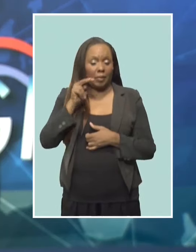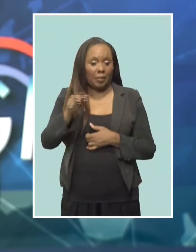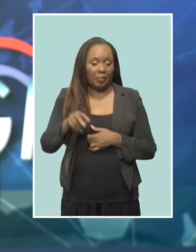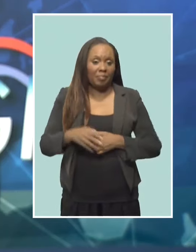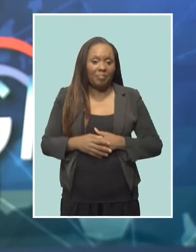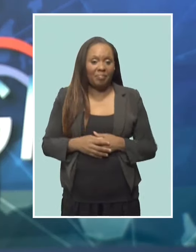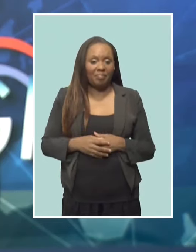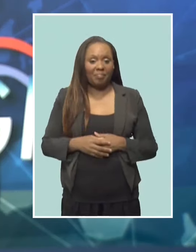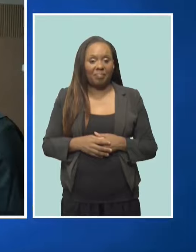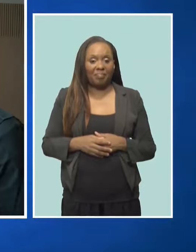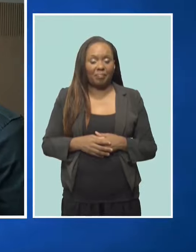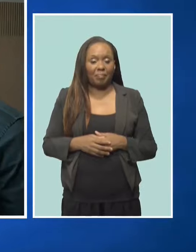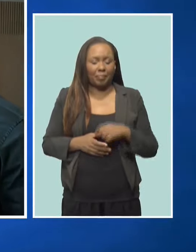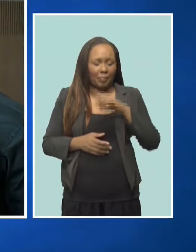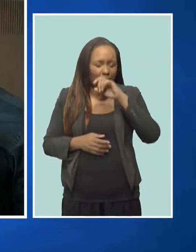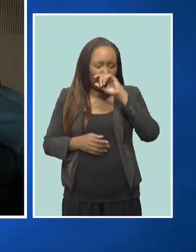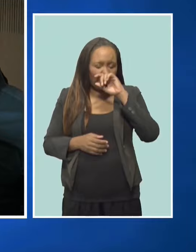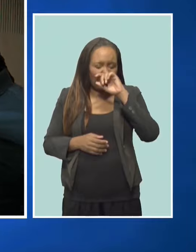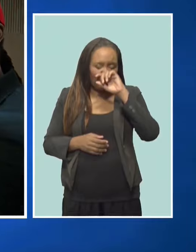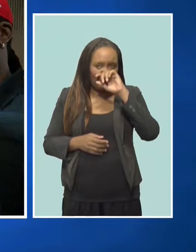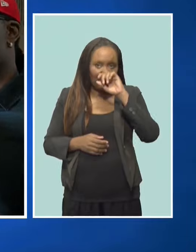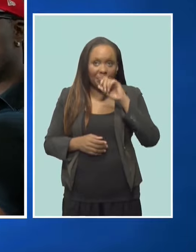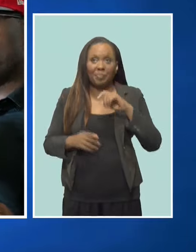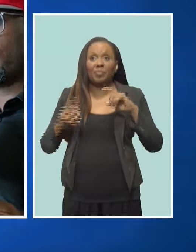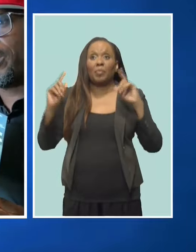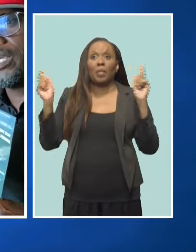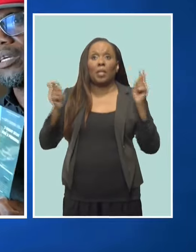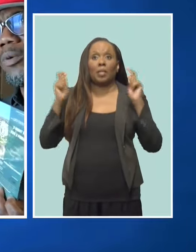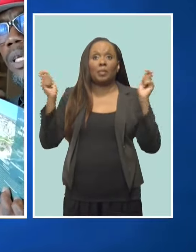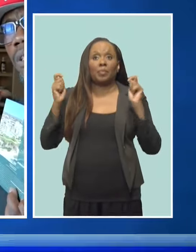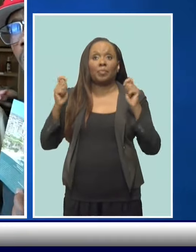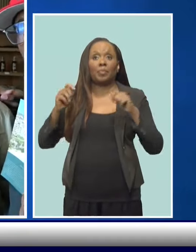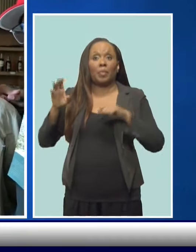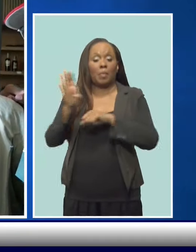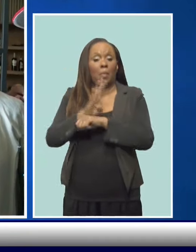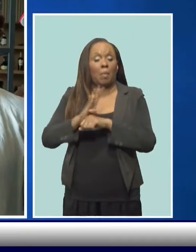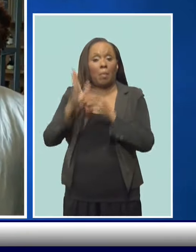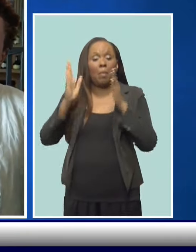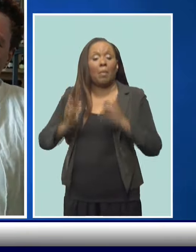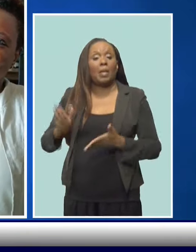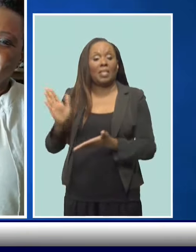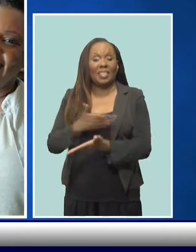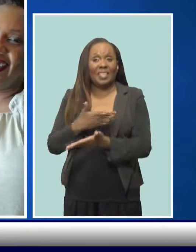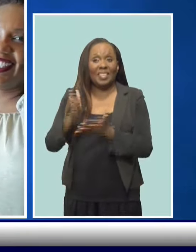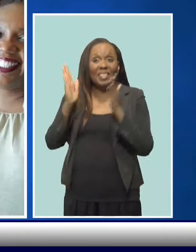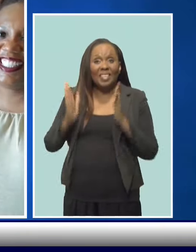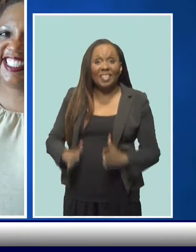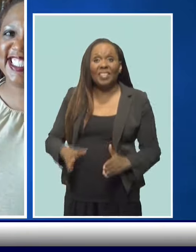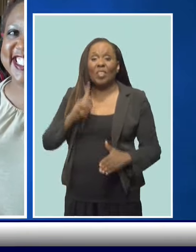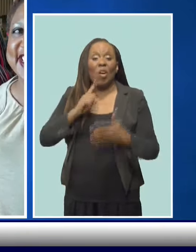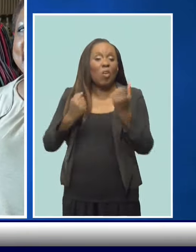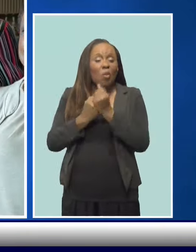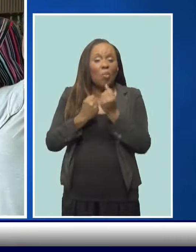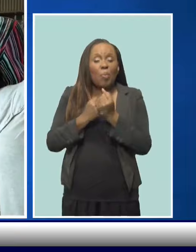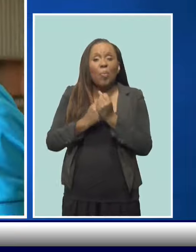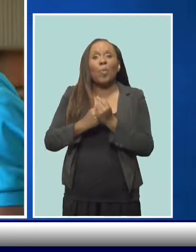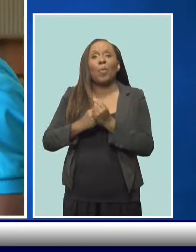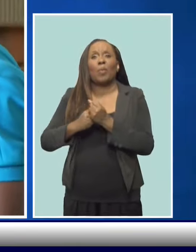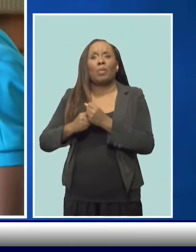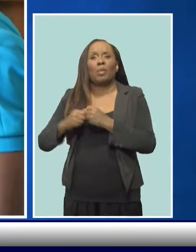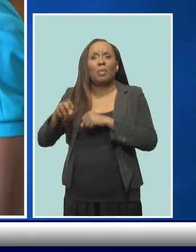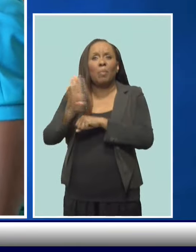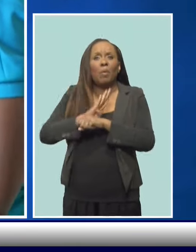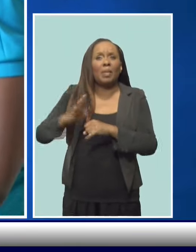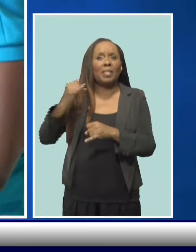that story. Celebrating local artists and charting an upward course for the industry is the thinking